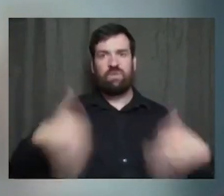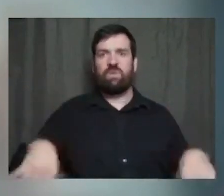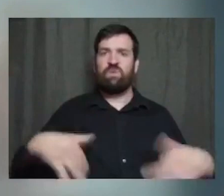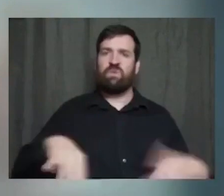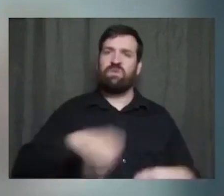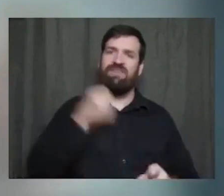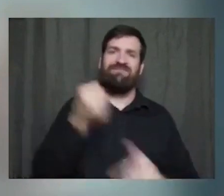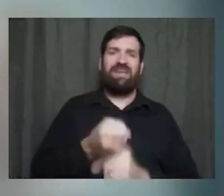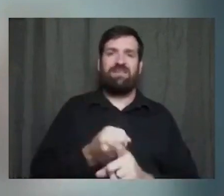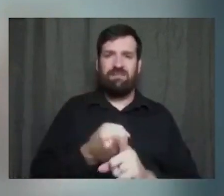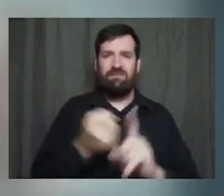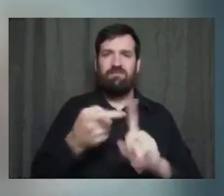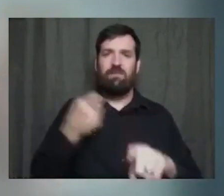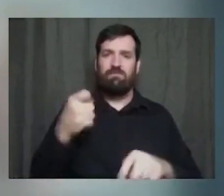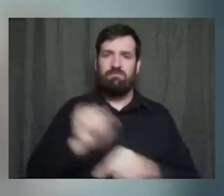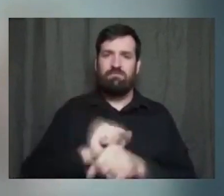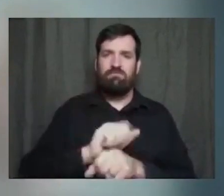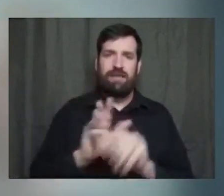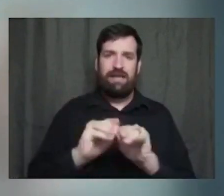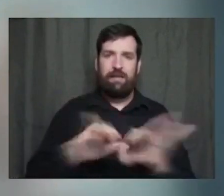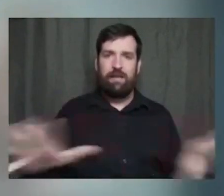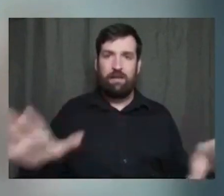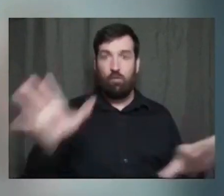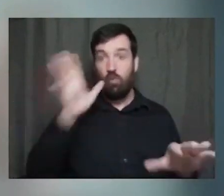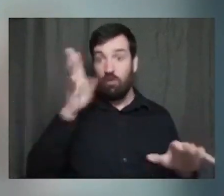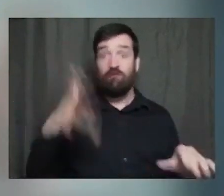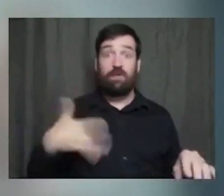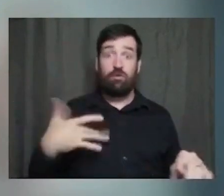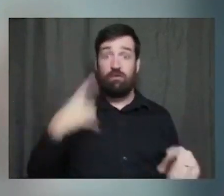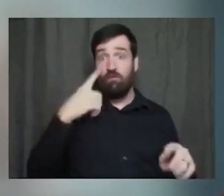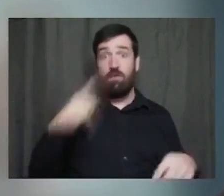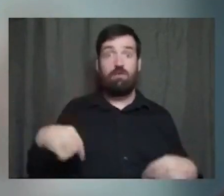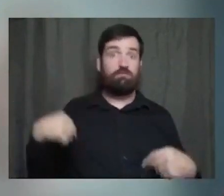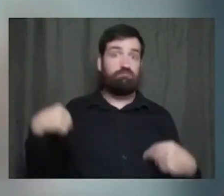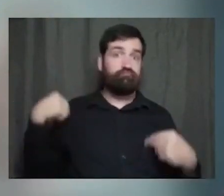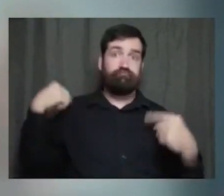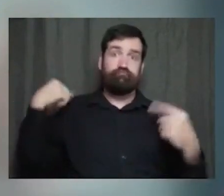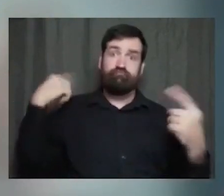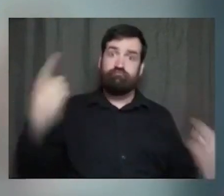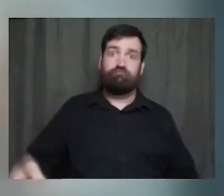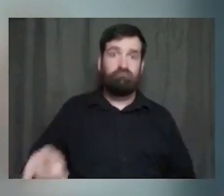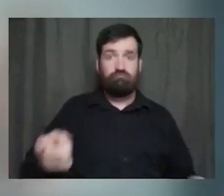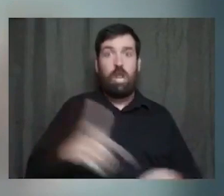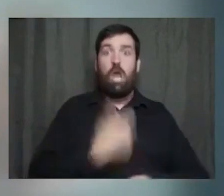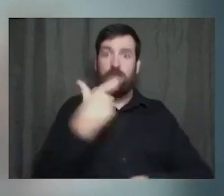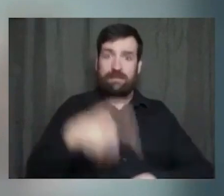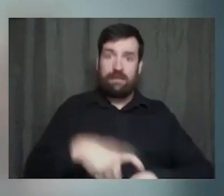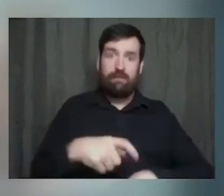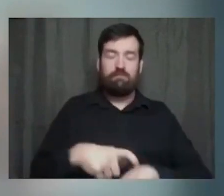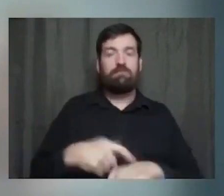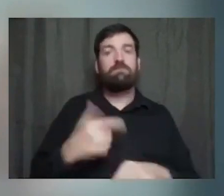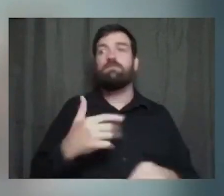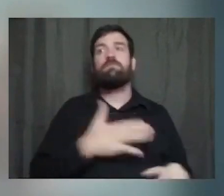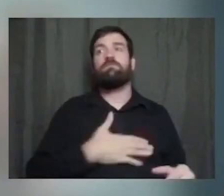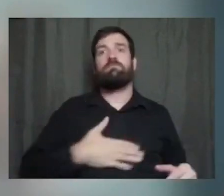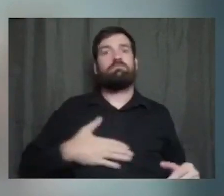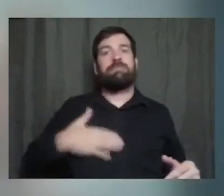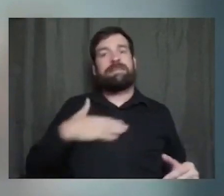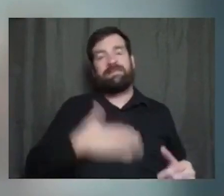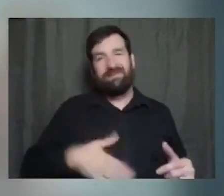by this pandemic, and we're going to feel those effects for a long time. And we are at the mercy of our blood donors. The